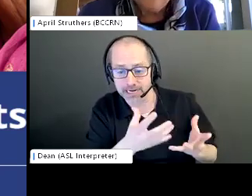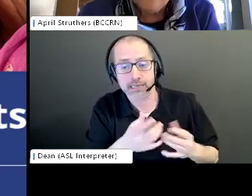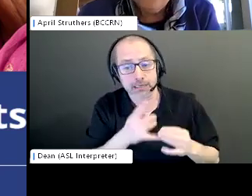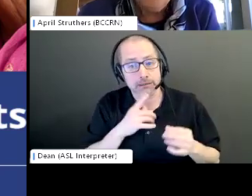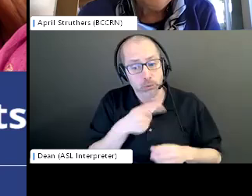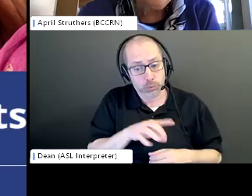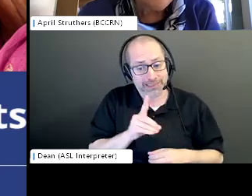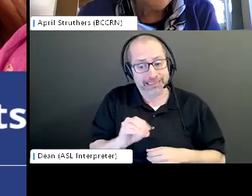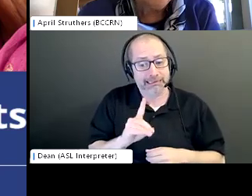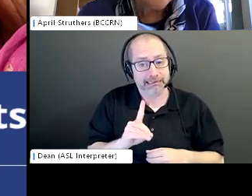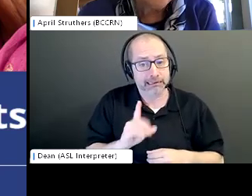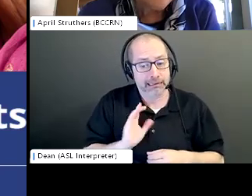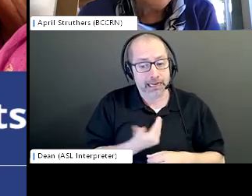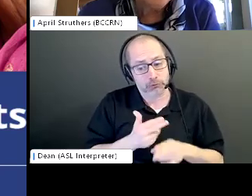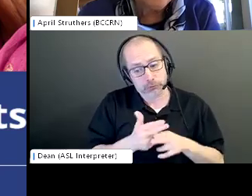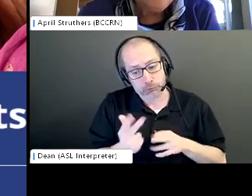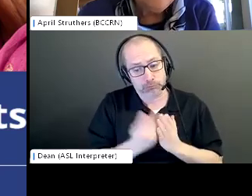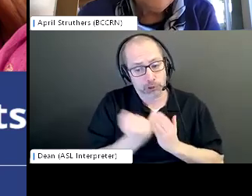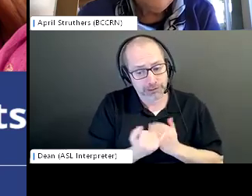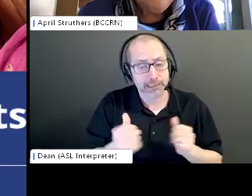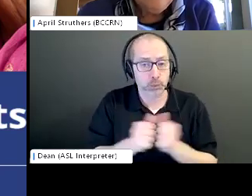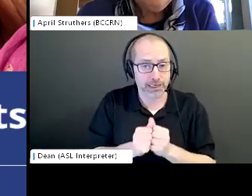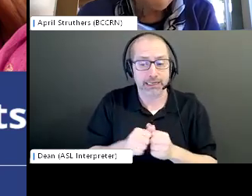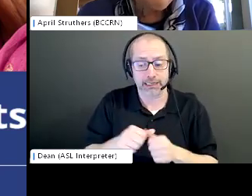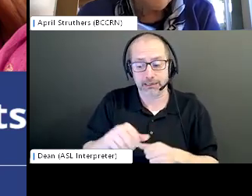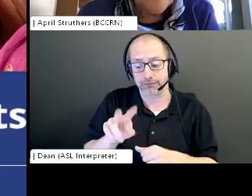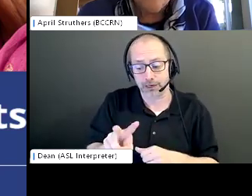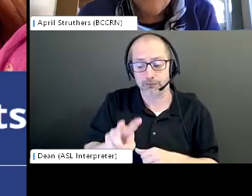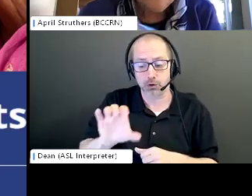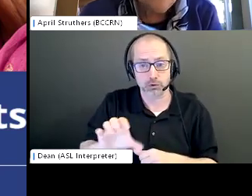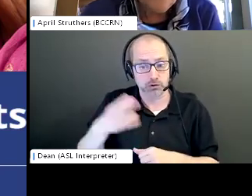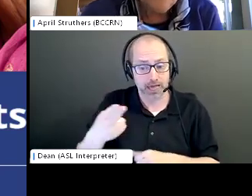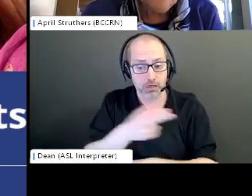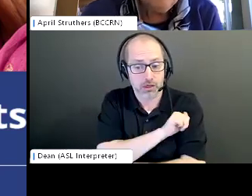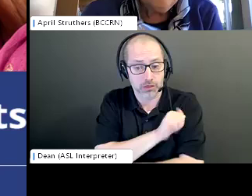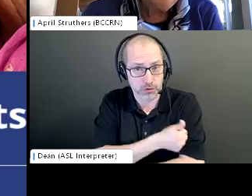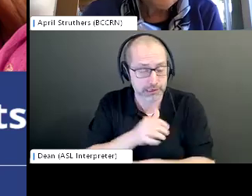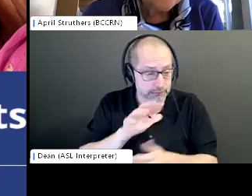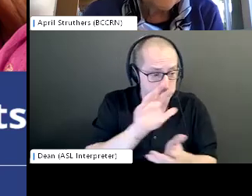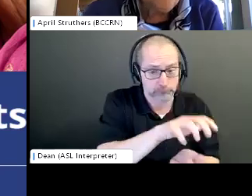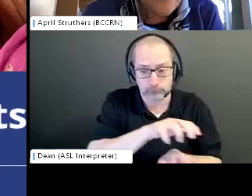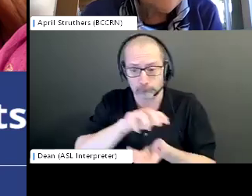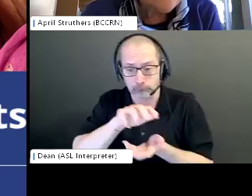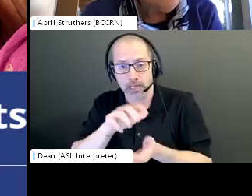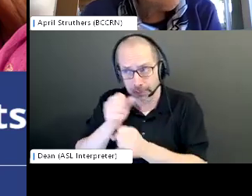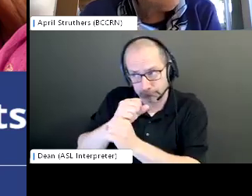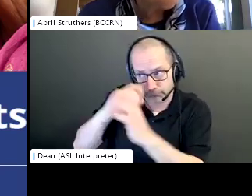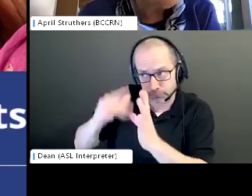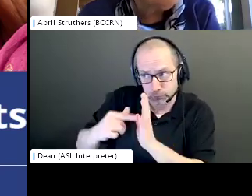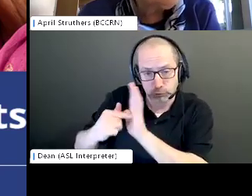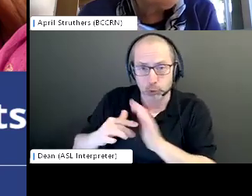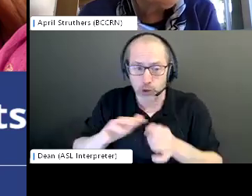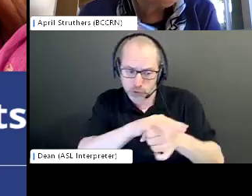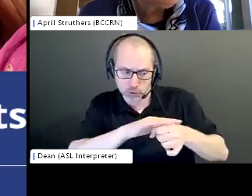project along with Vancouver Coastal Health Authority and bring out what the local picture was and help